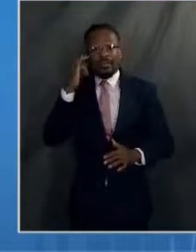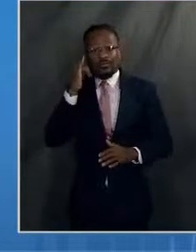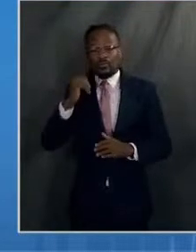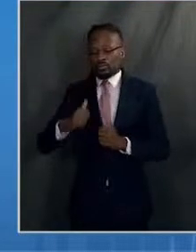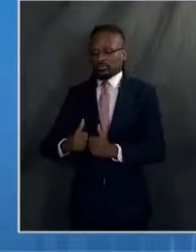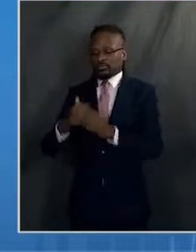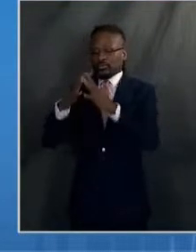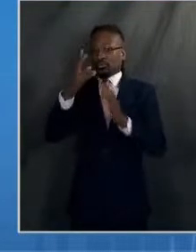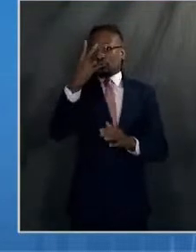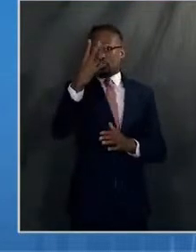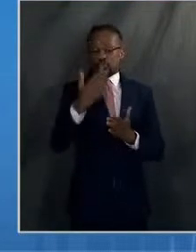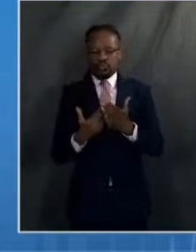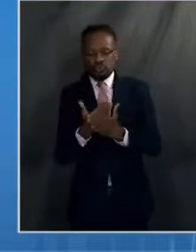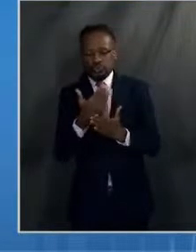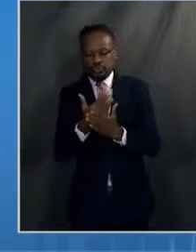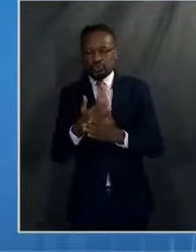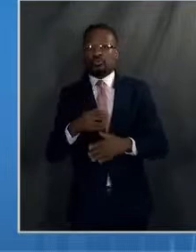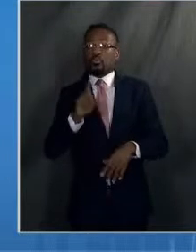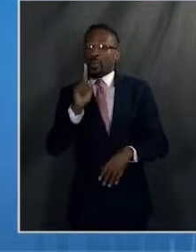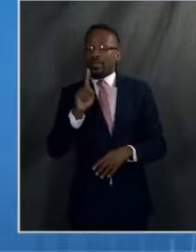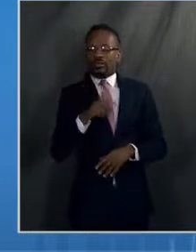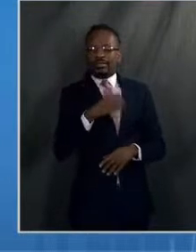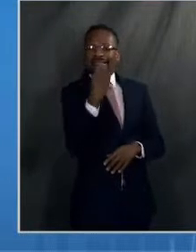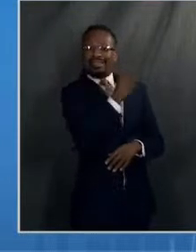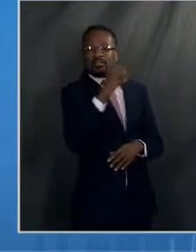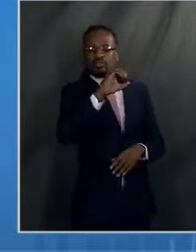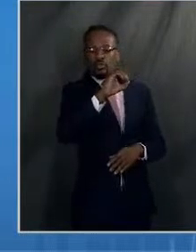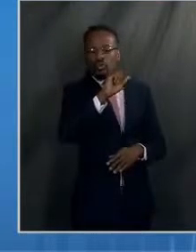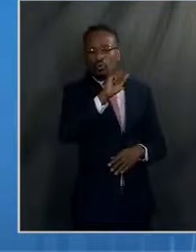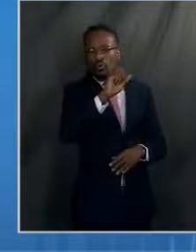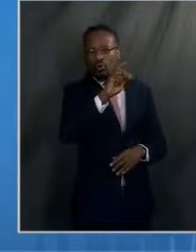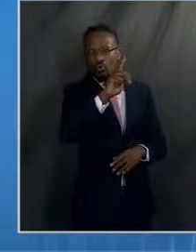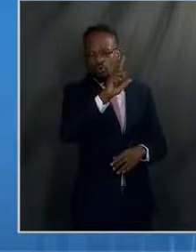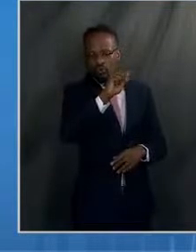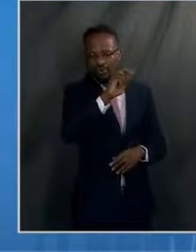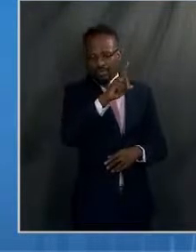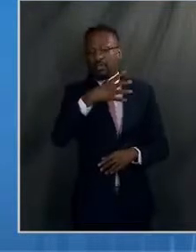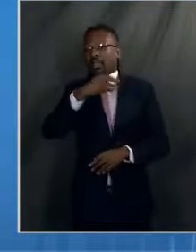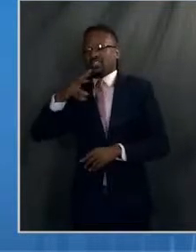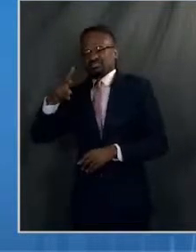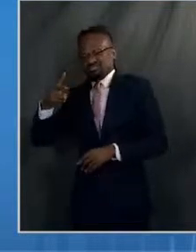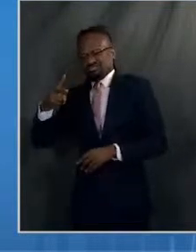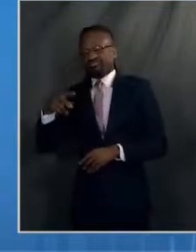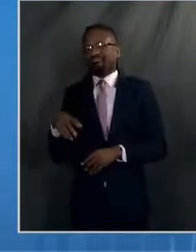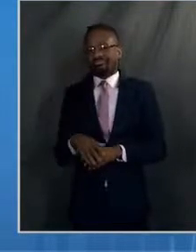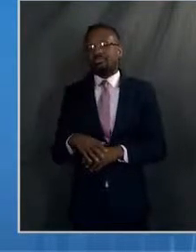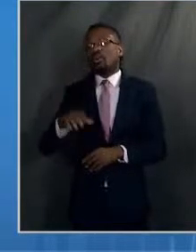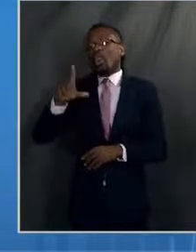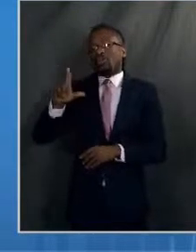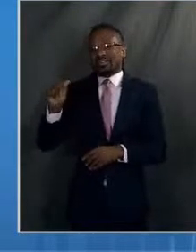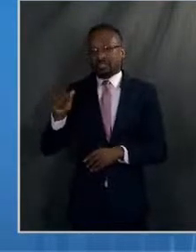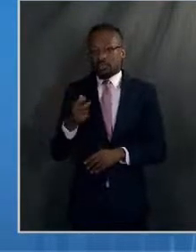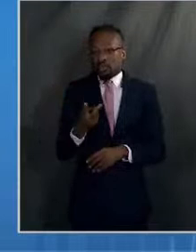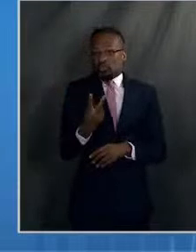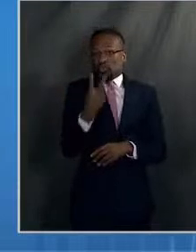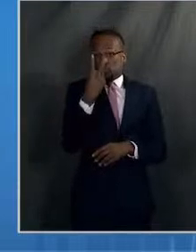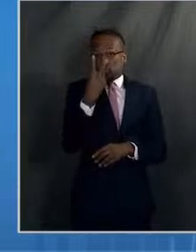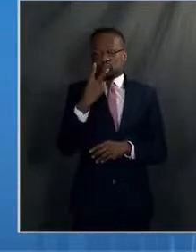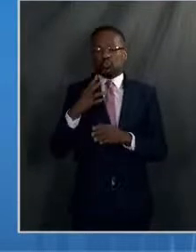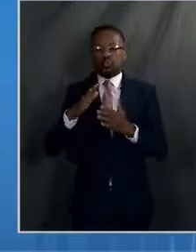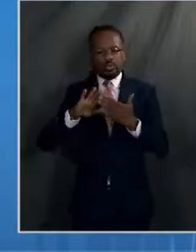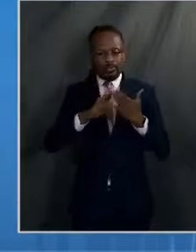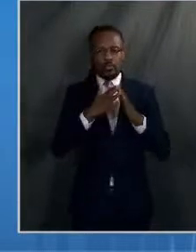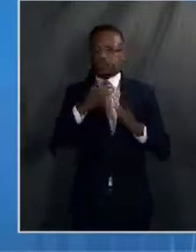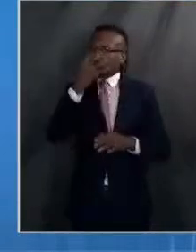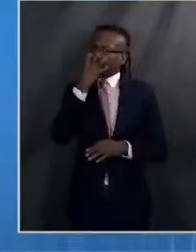centers, one in East Oakland and the second in the east side of Los Angeles, 2 of the communities most hard hit